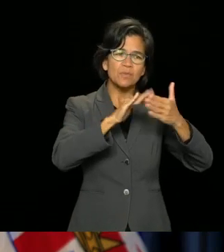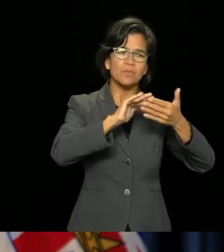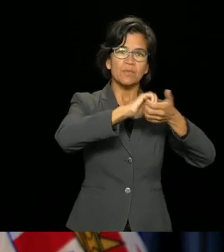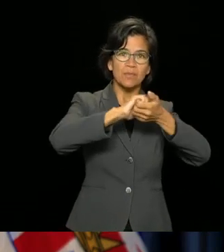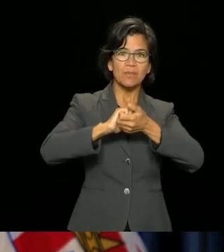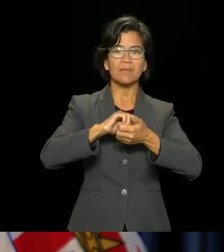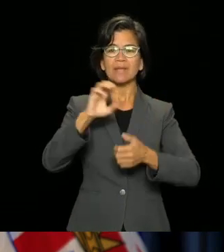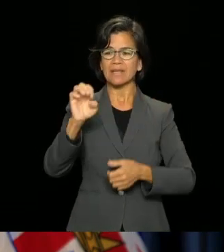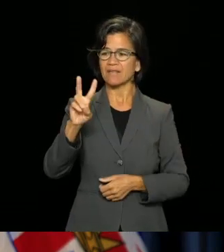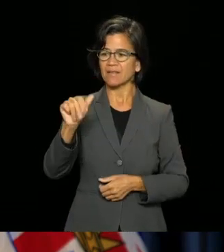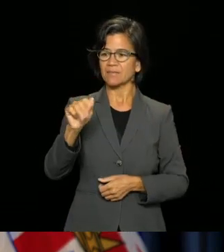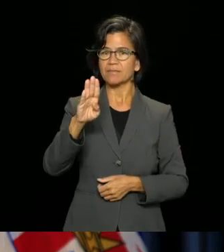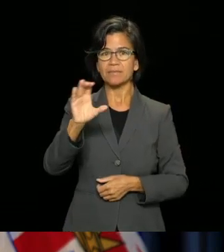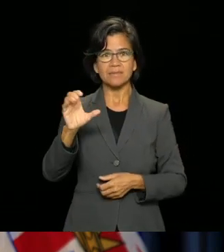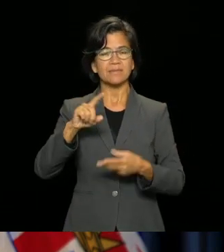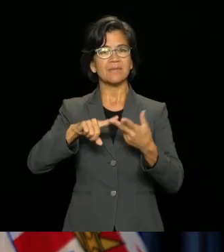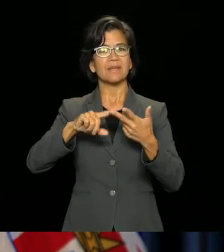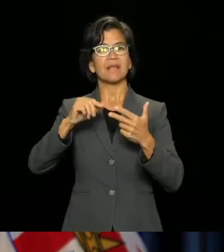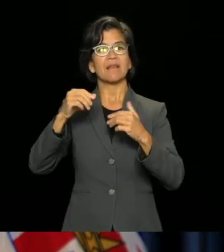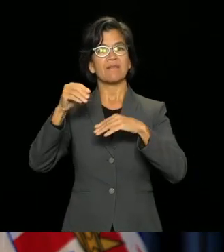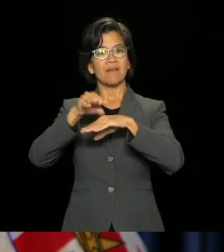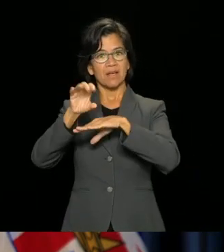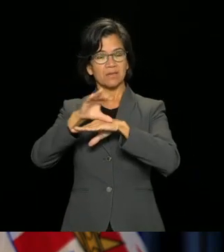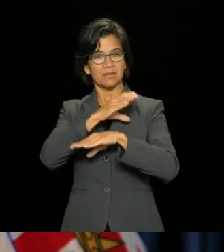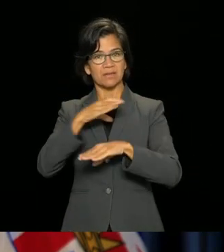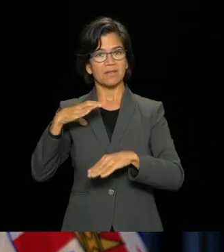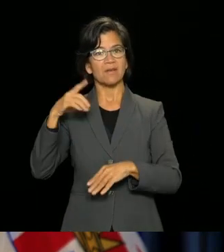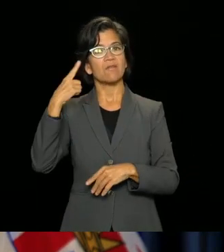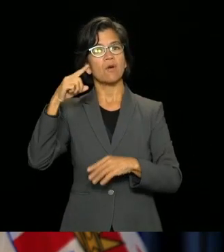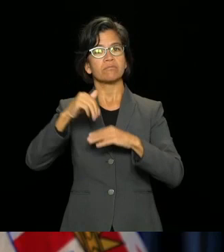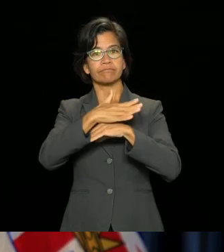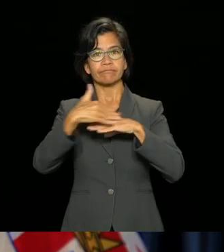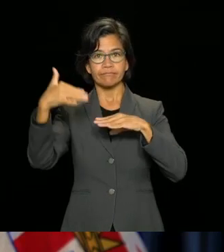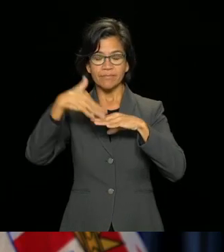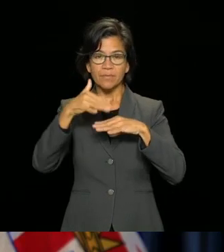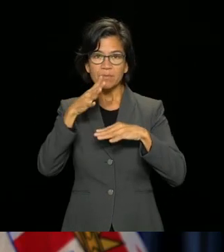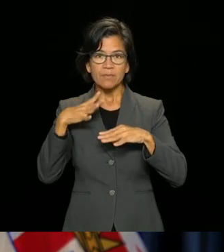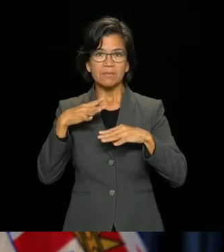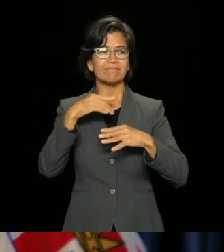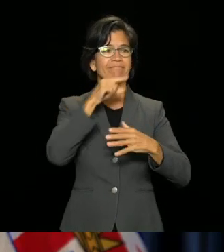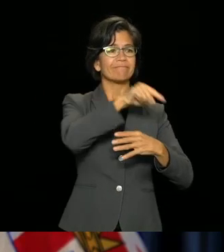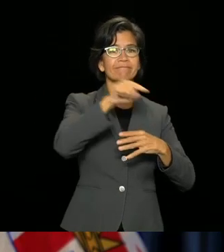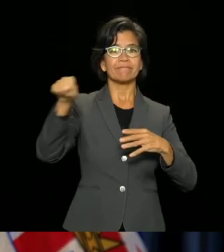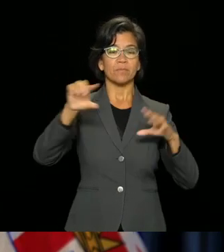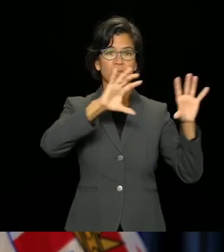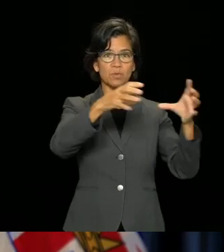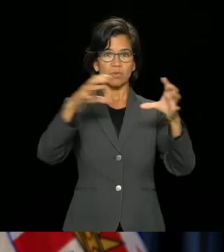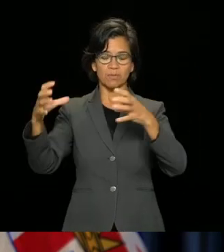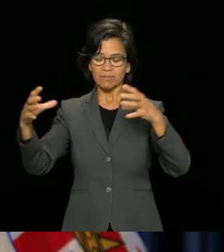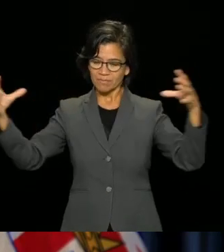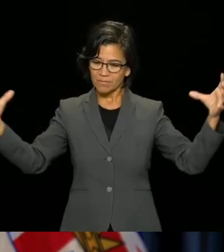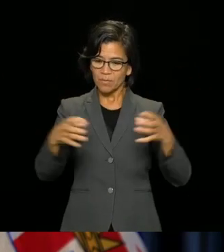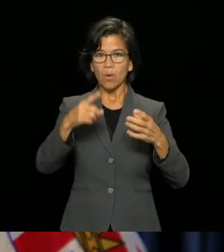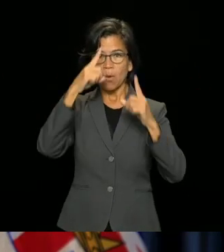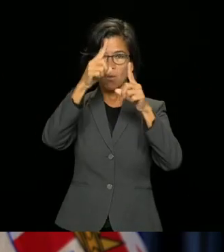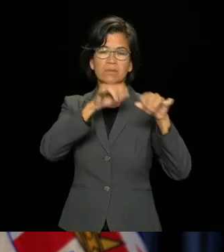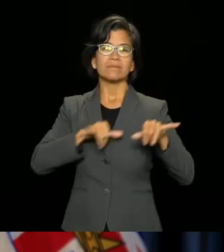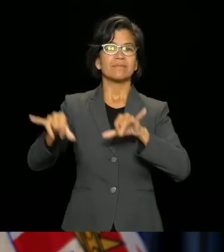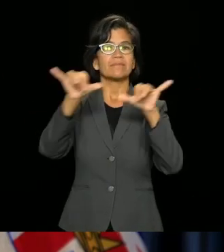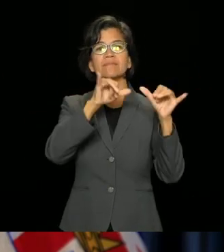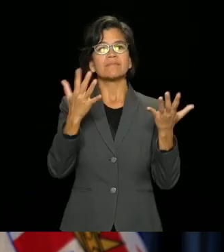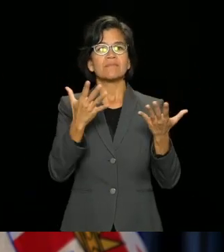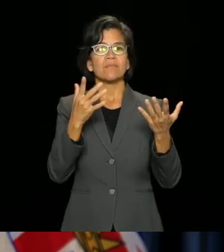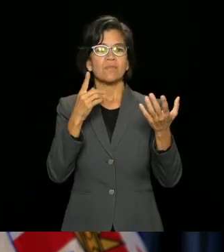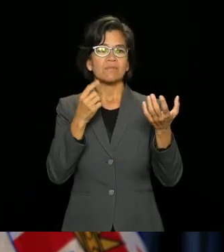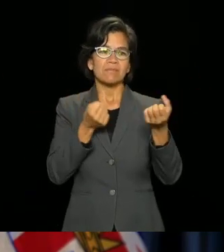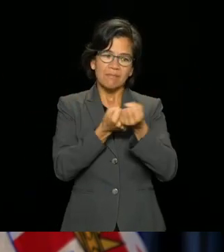BC, and I'm grateful for the advice from BC's Advisory Council for Indigenous Women. All of us are working towards a common goal,